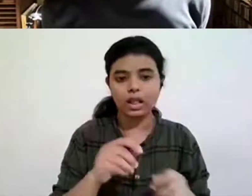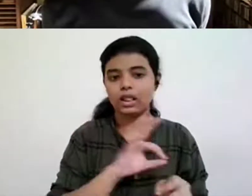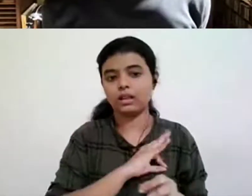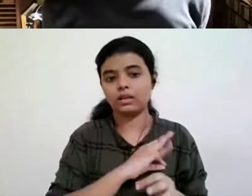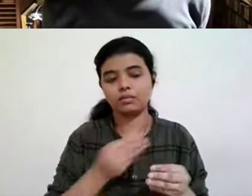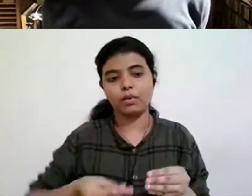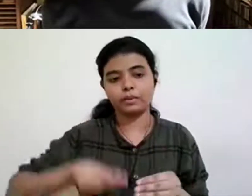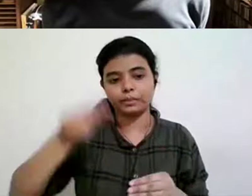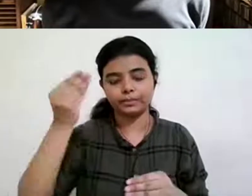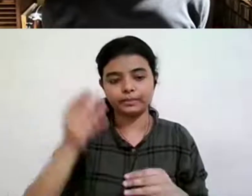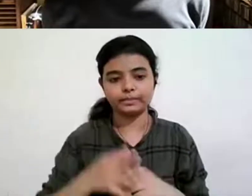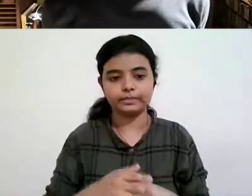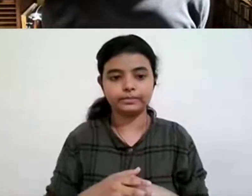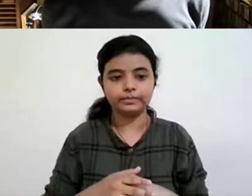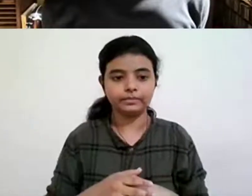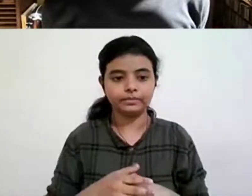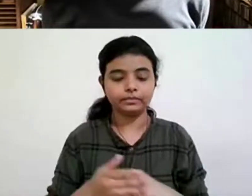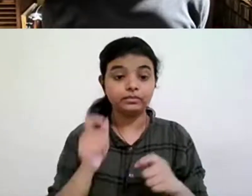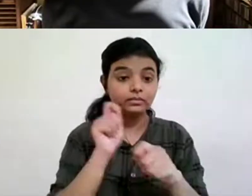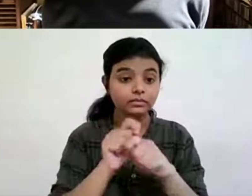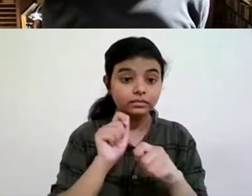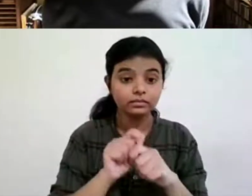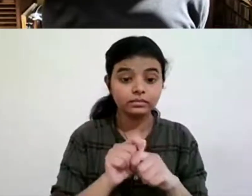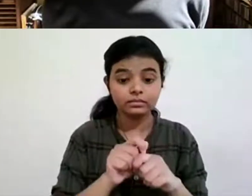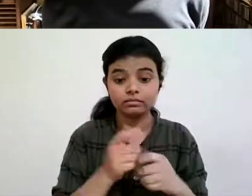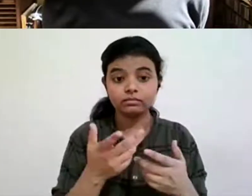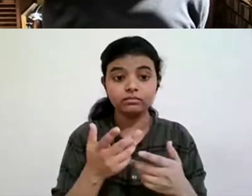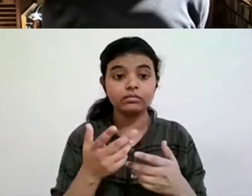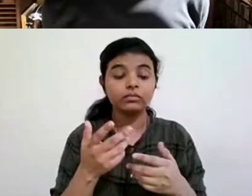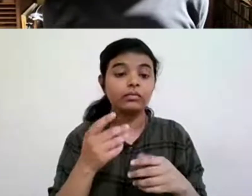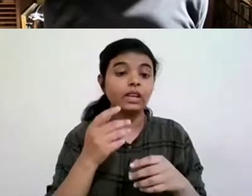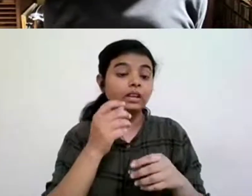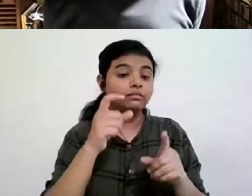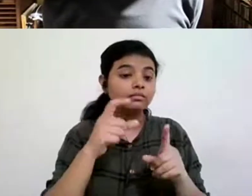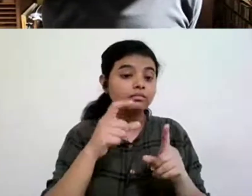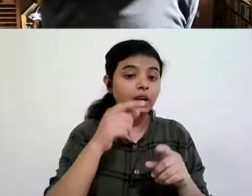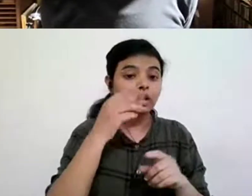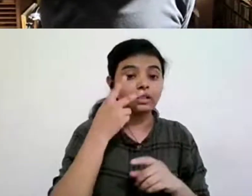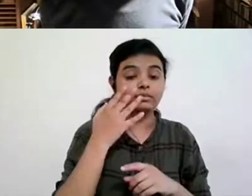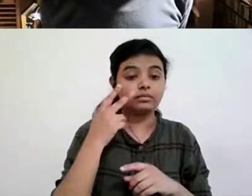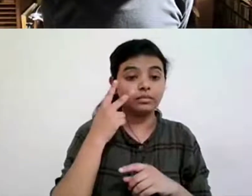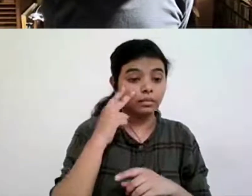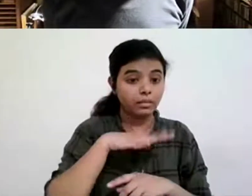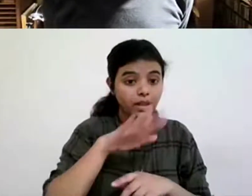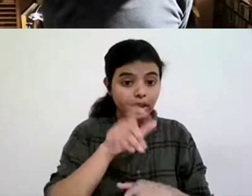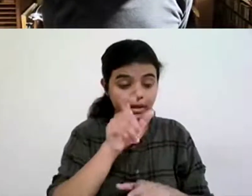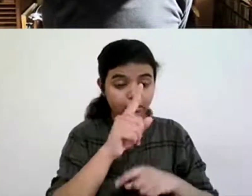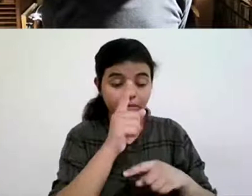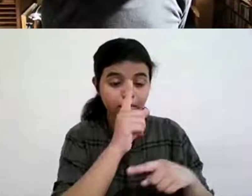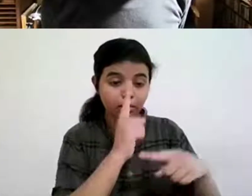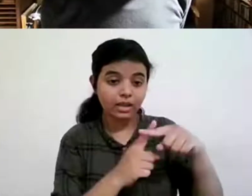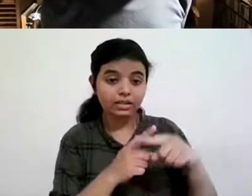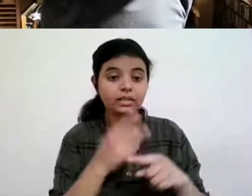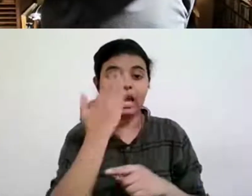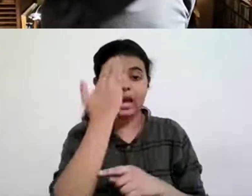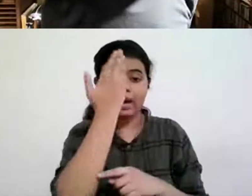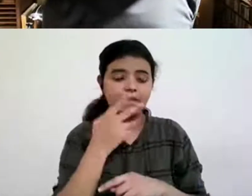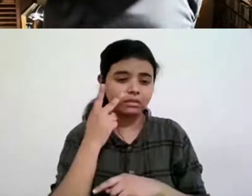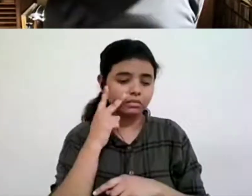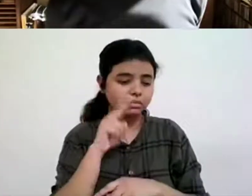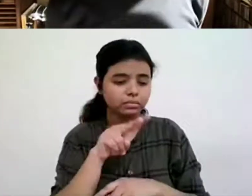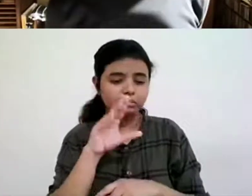in terms of his work for design offerings for blind and partially sighted people, and for which he has